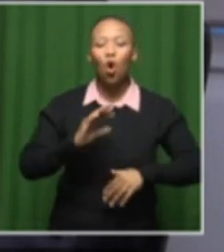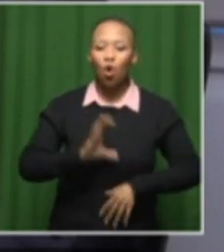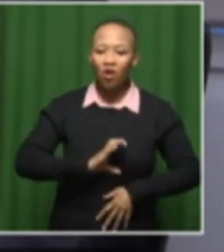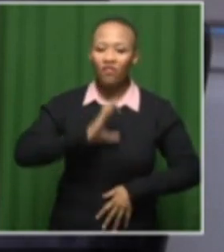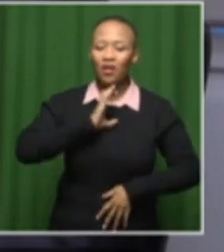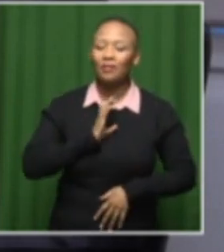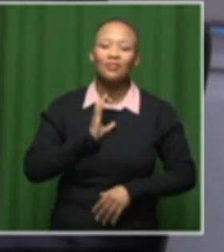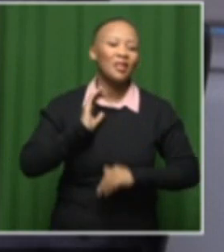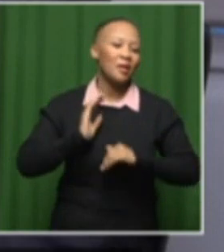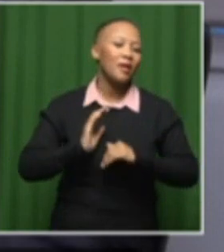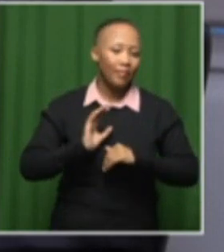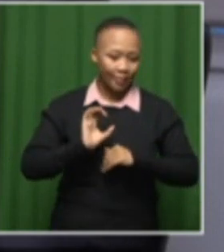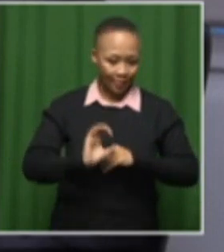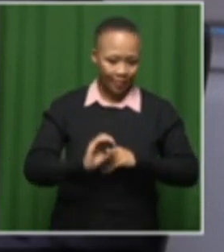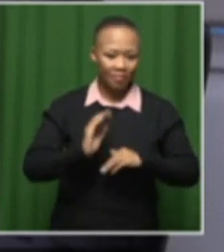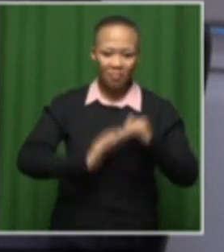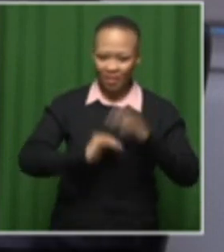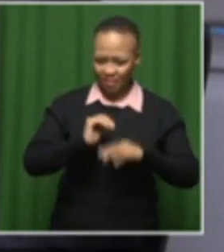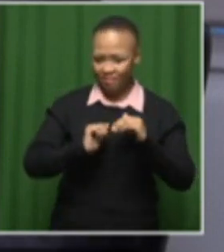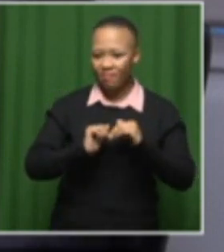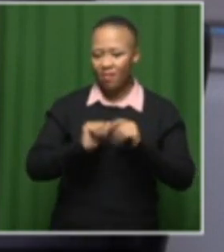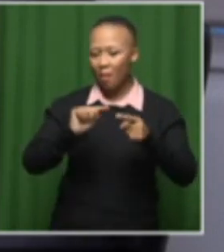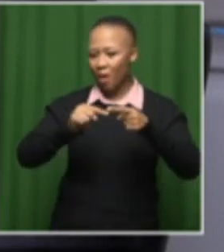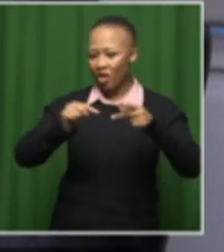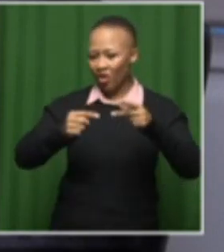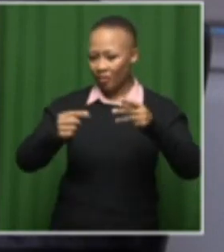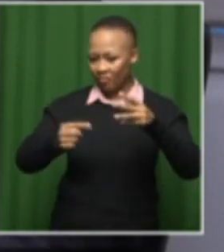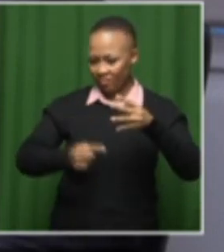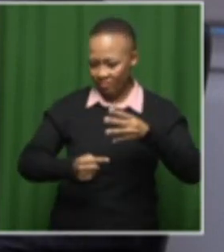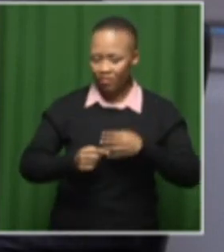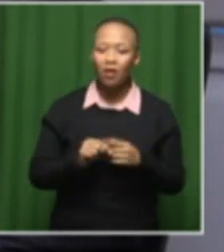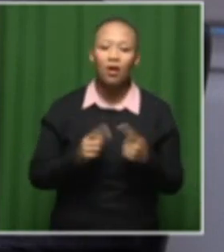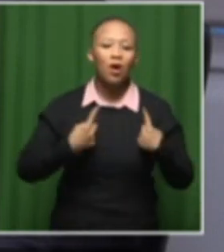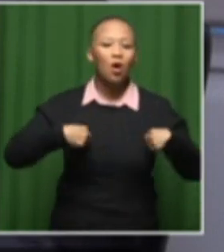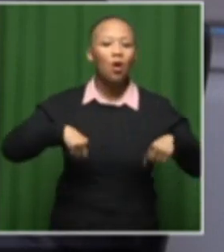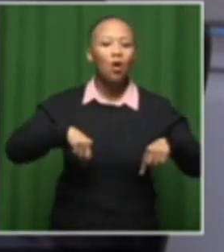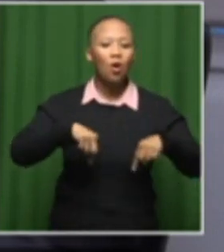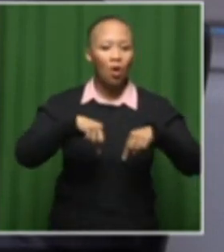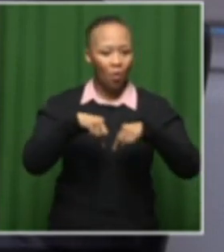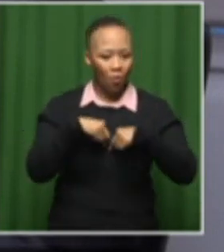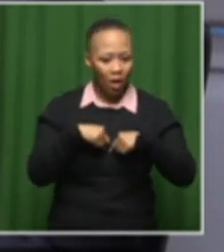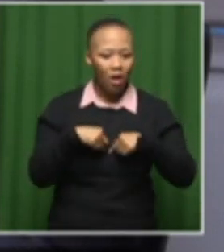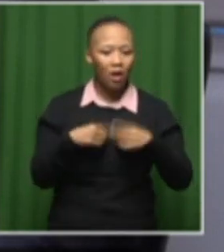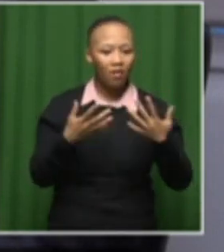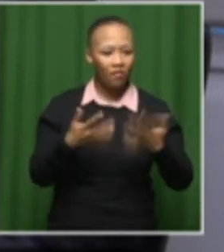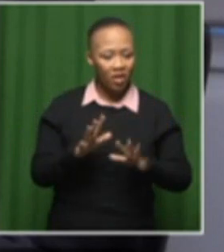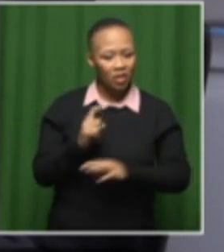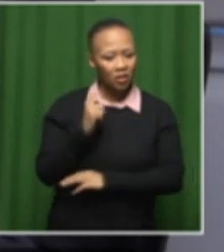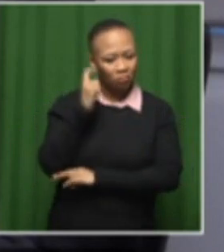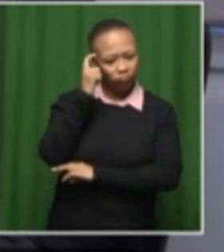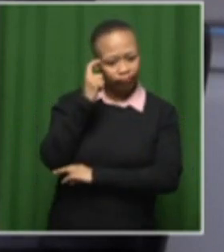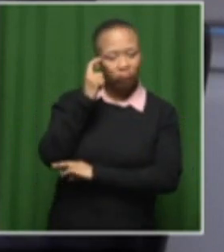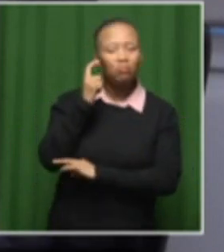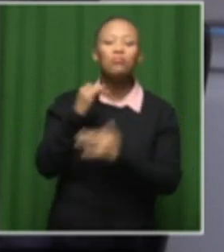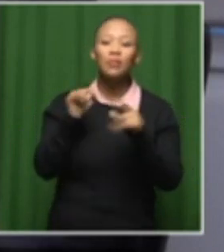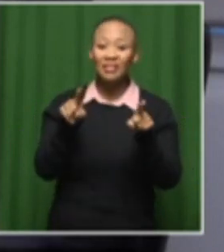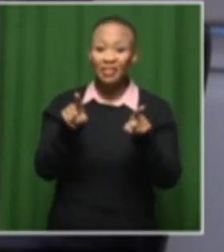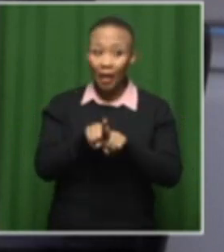was movement of the grain. We've had sort of a setback on that. The return of the